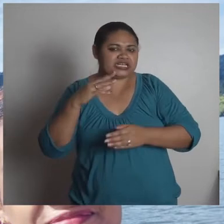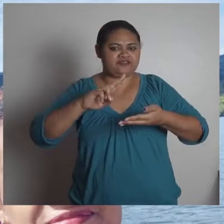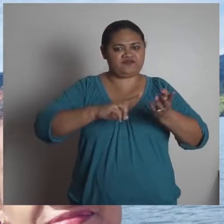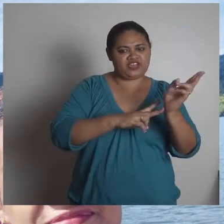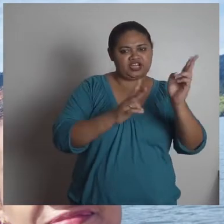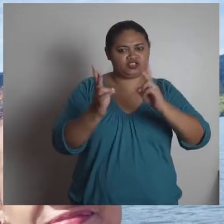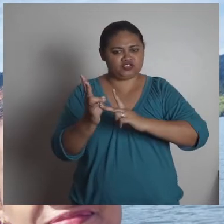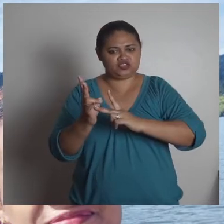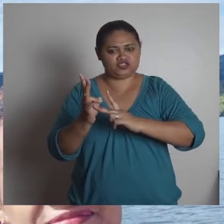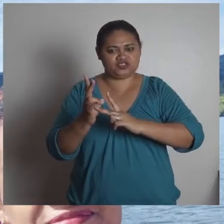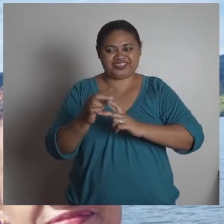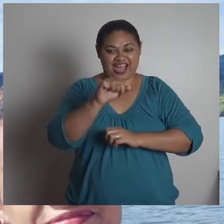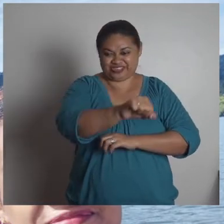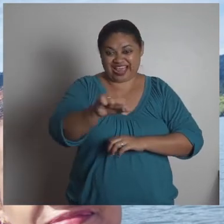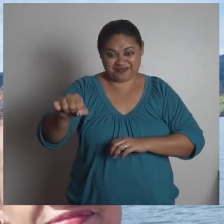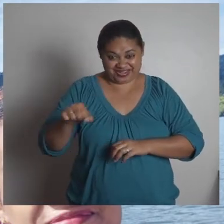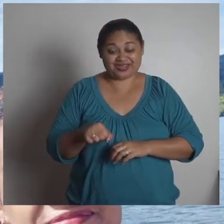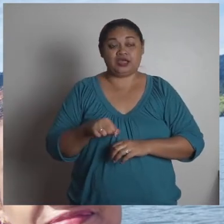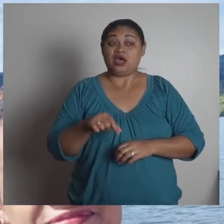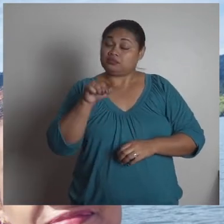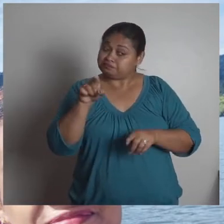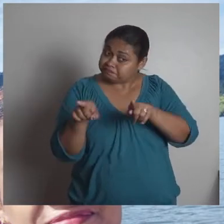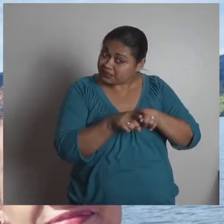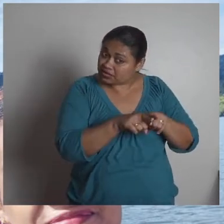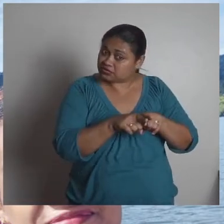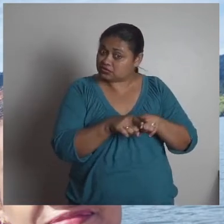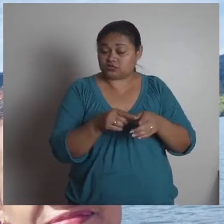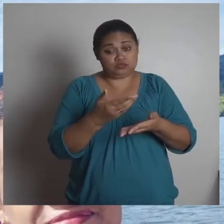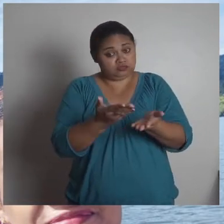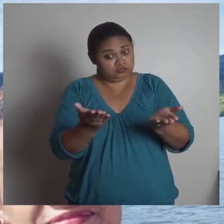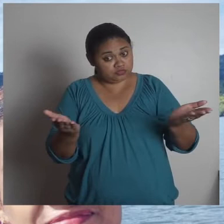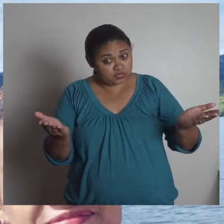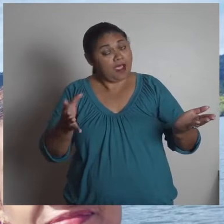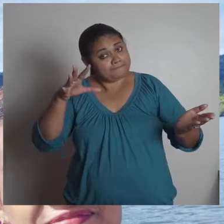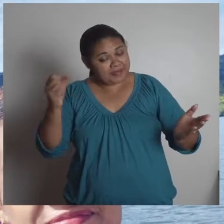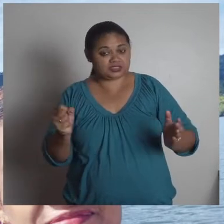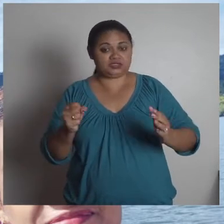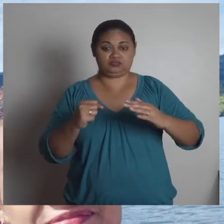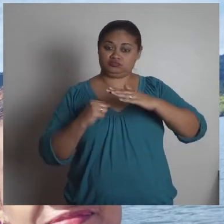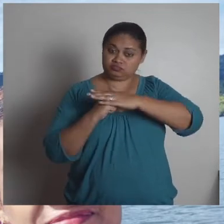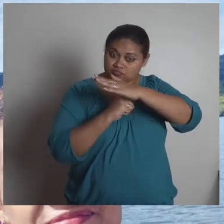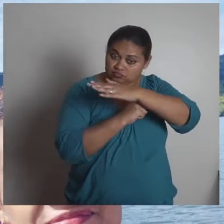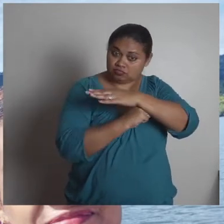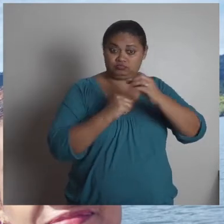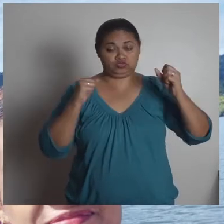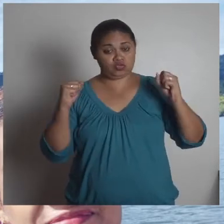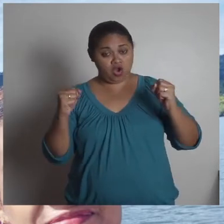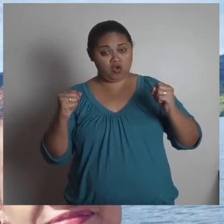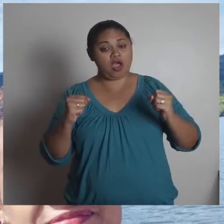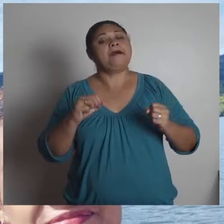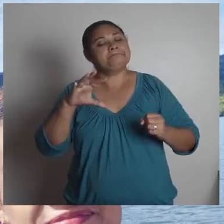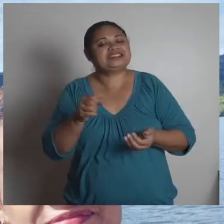responsibilities that they're required to do as women within our villages and our settlements? So that means that if we are going to be really